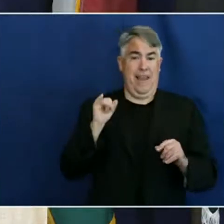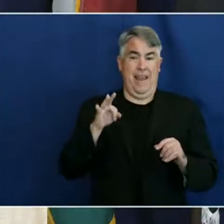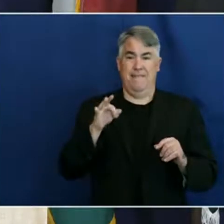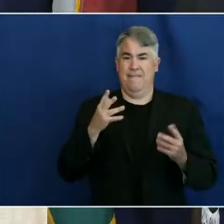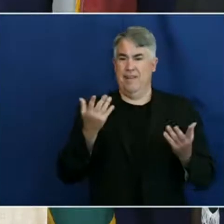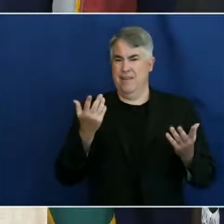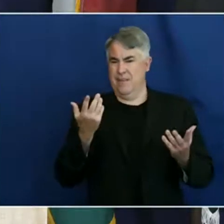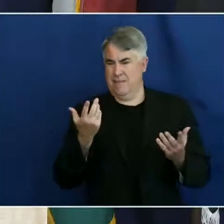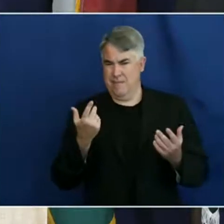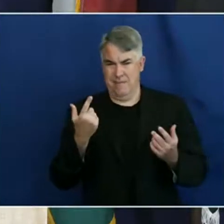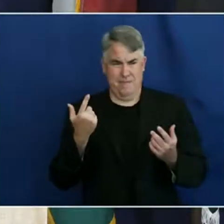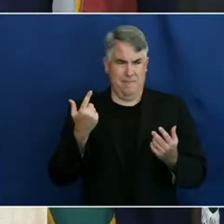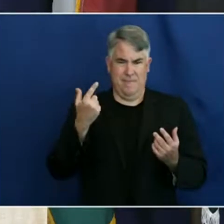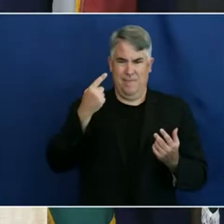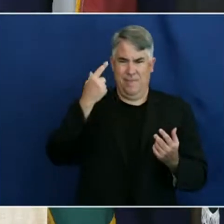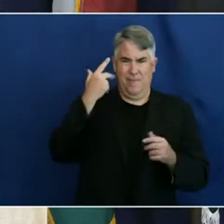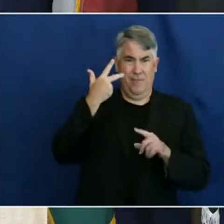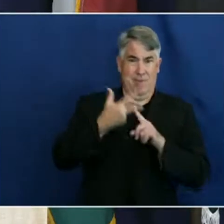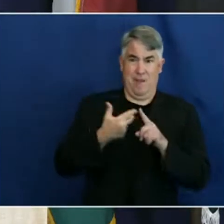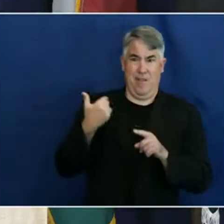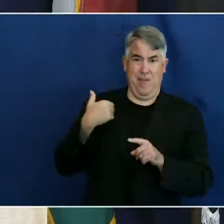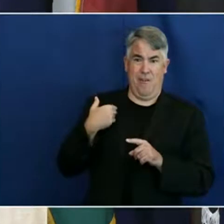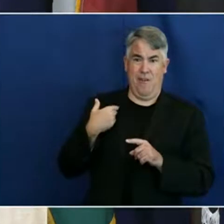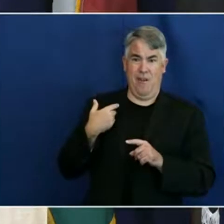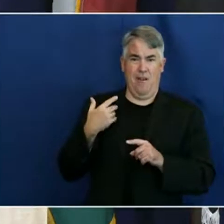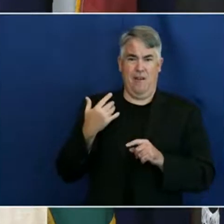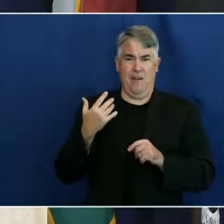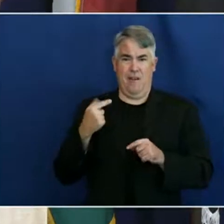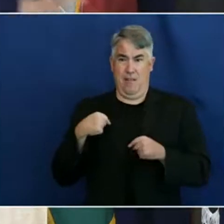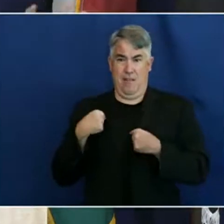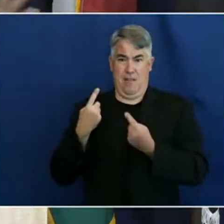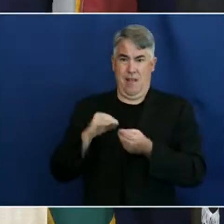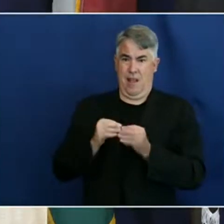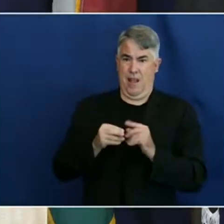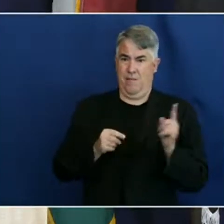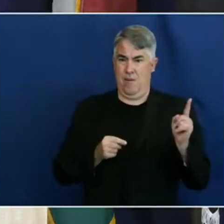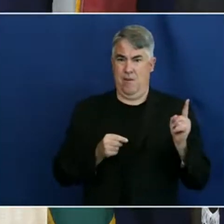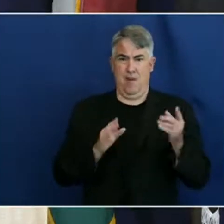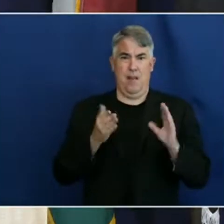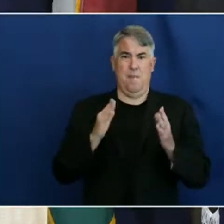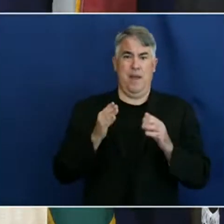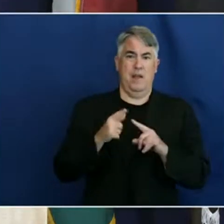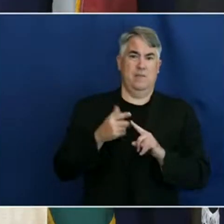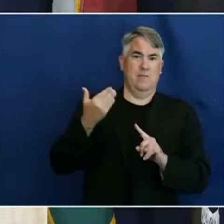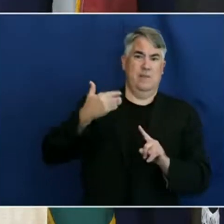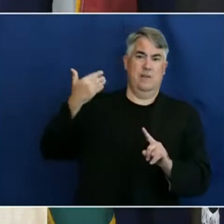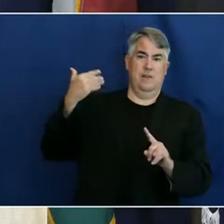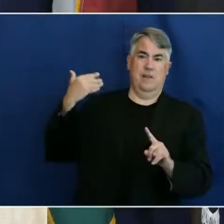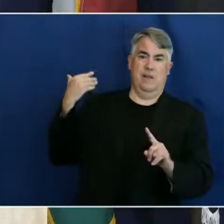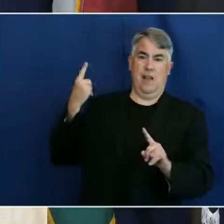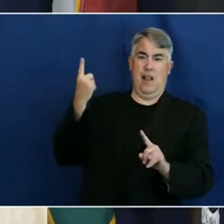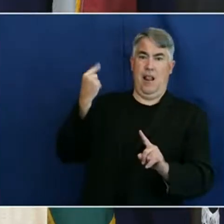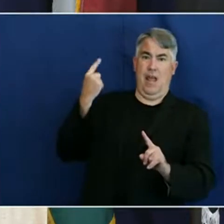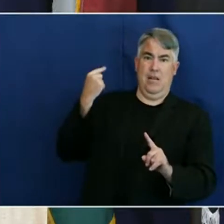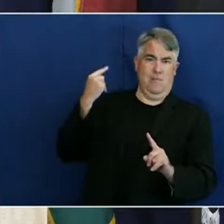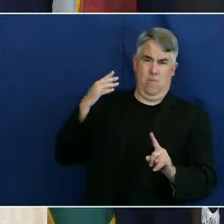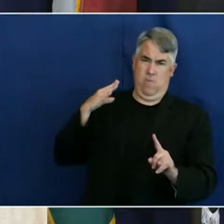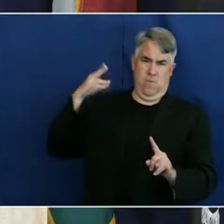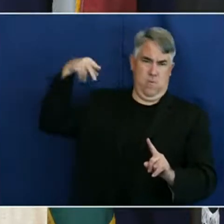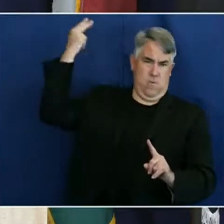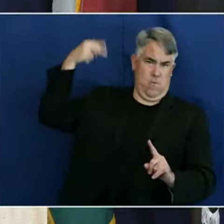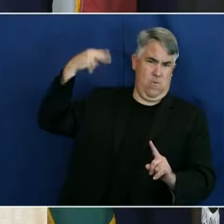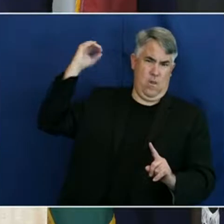last 3 months or so and looking at what that looks like compared to when we were at our peak